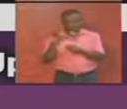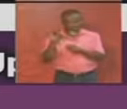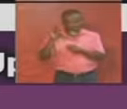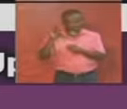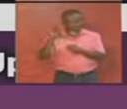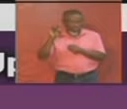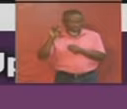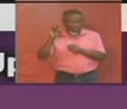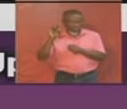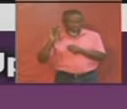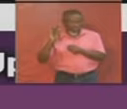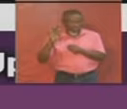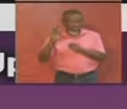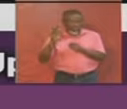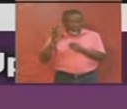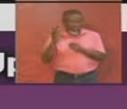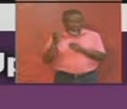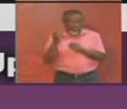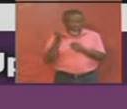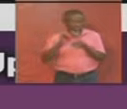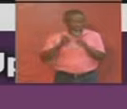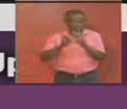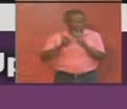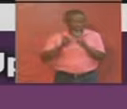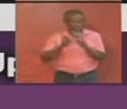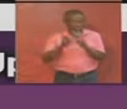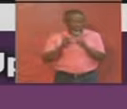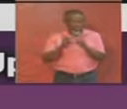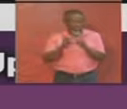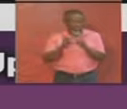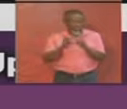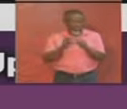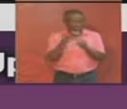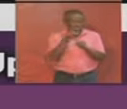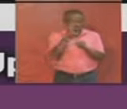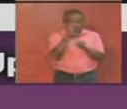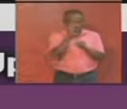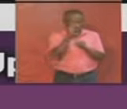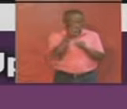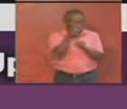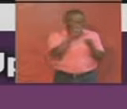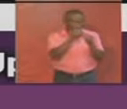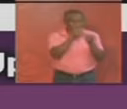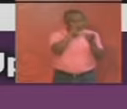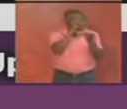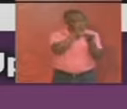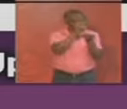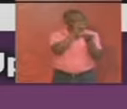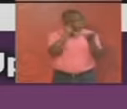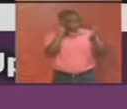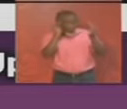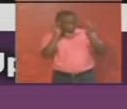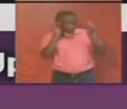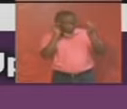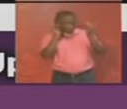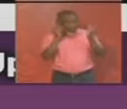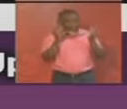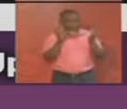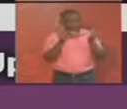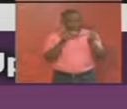they really account for such a little portion of our cases. I'm wondering whether or